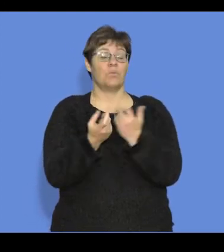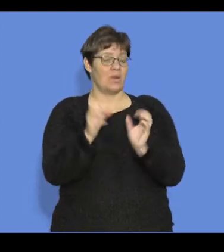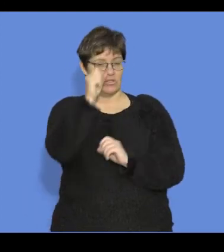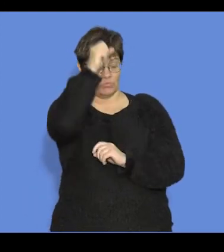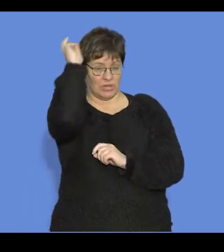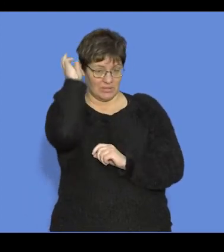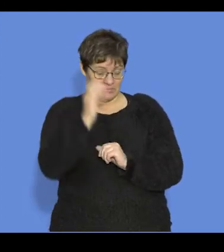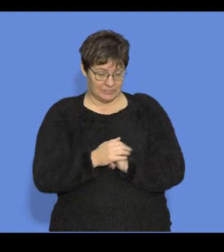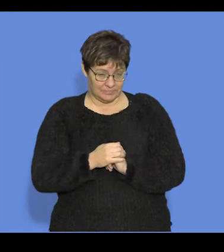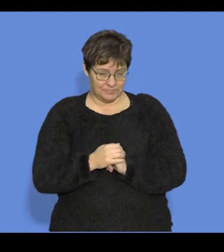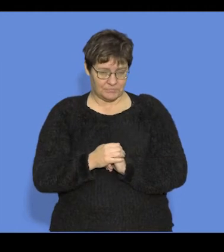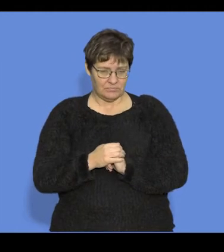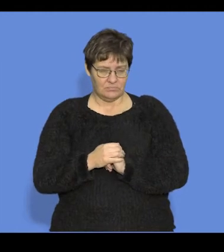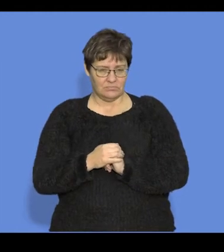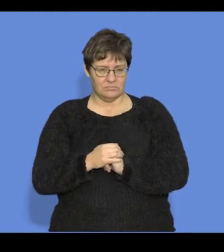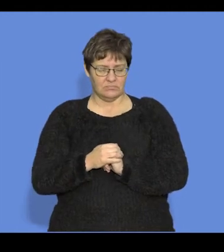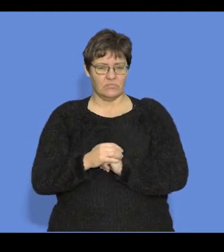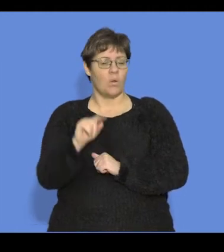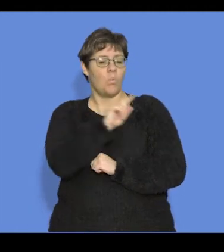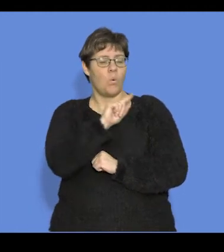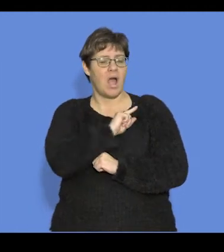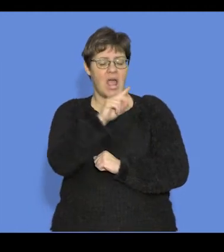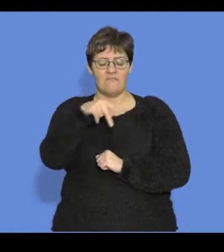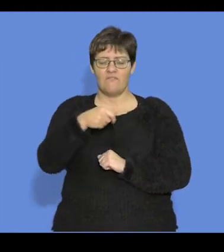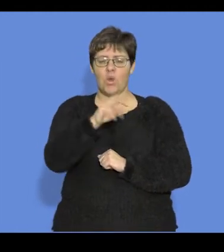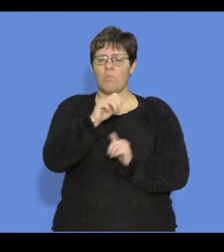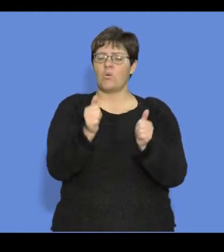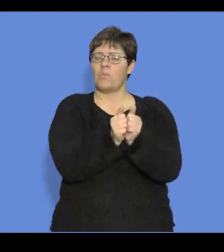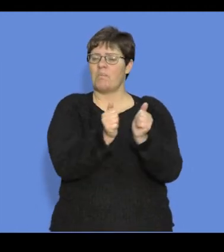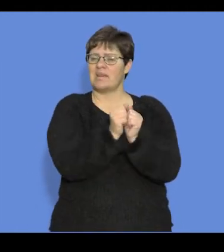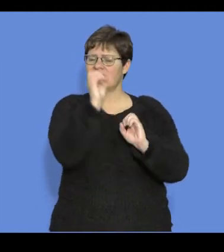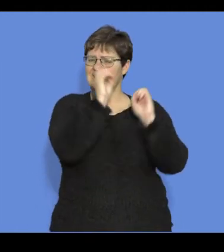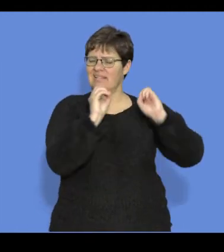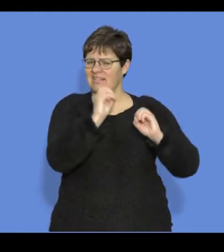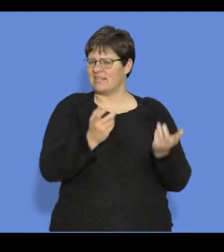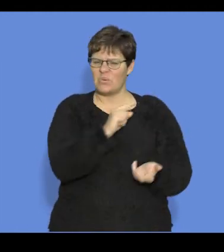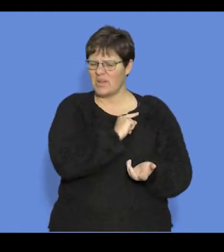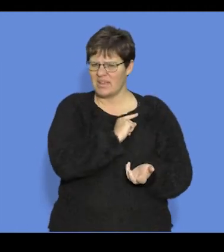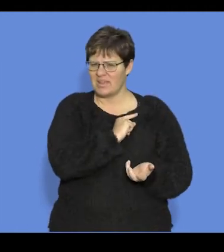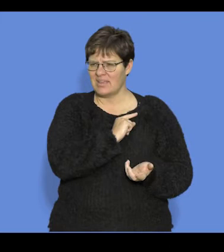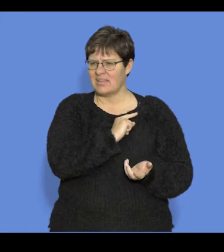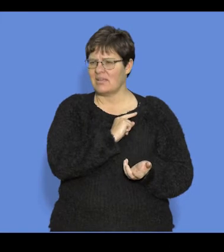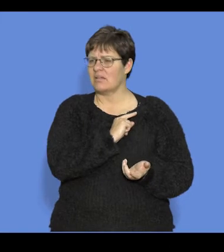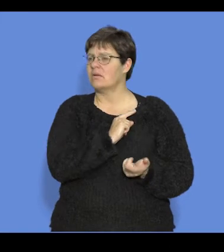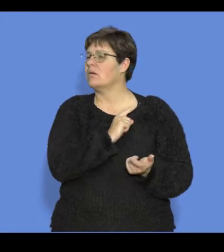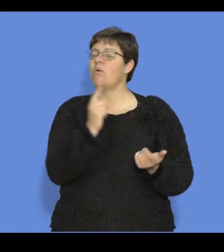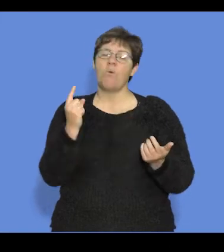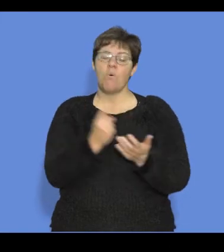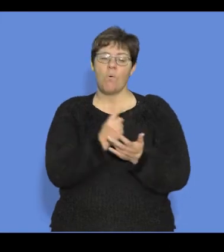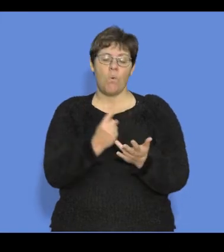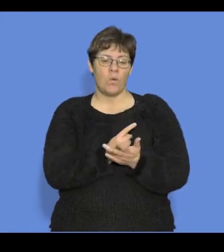the reason why phloem has companion cells is substances don't always